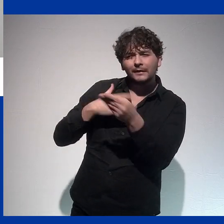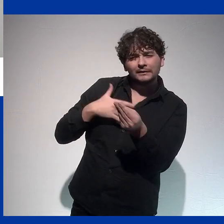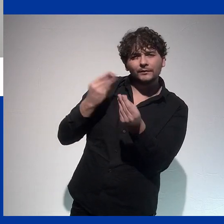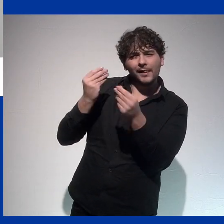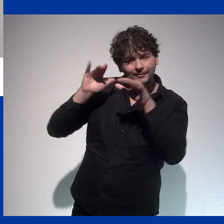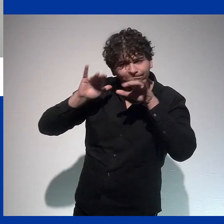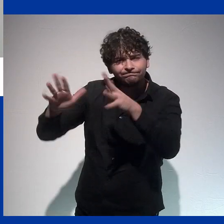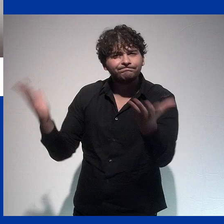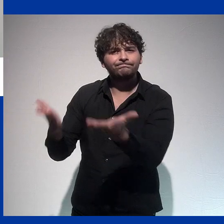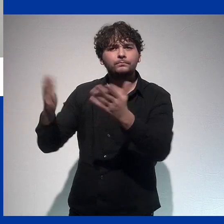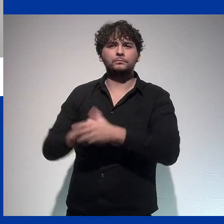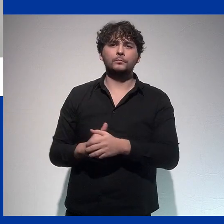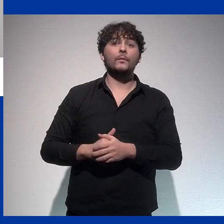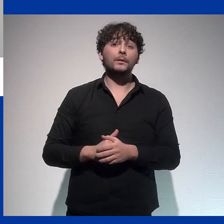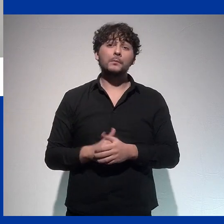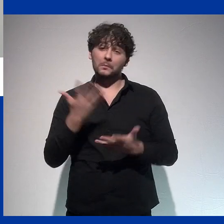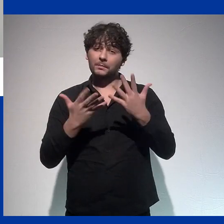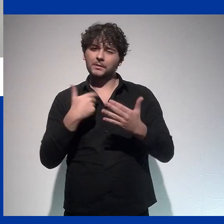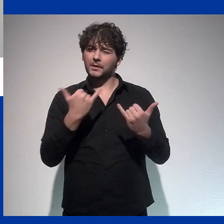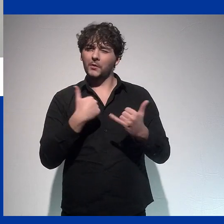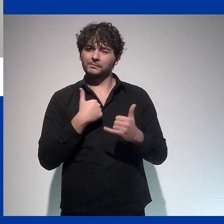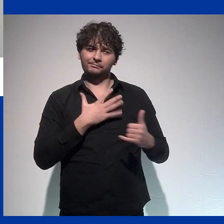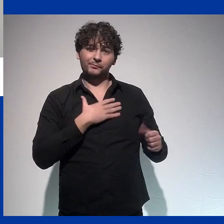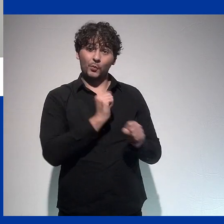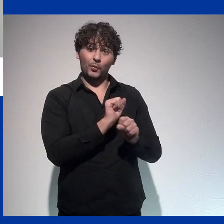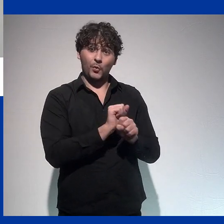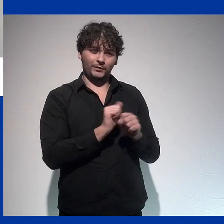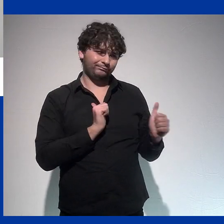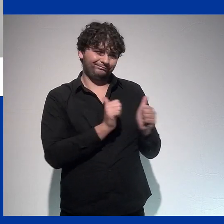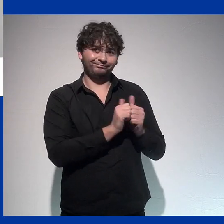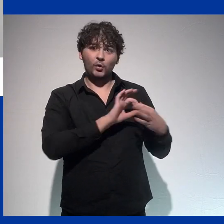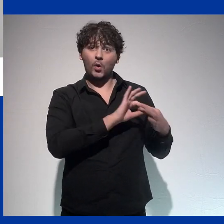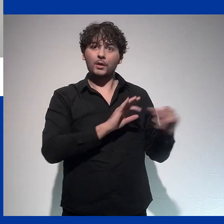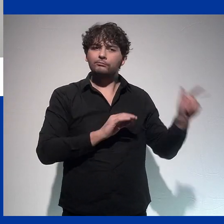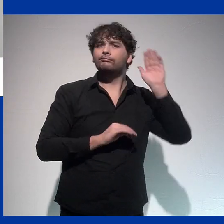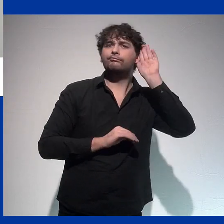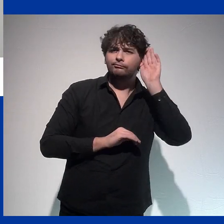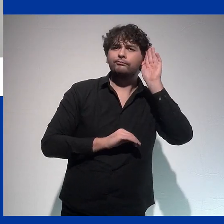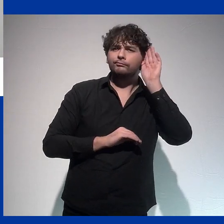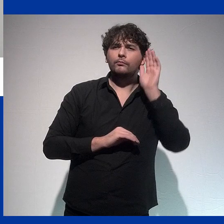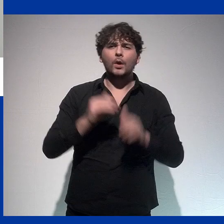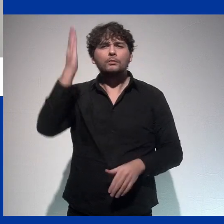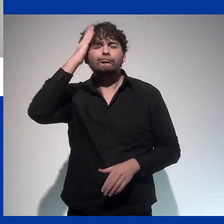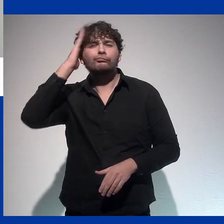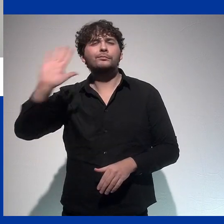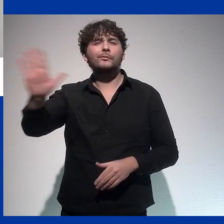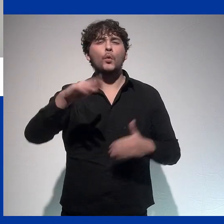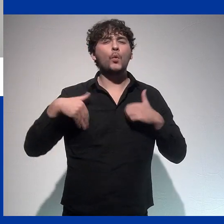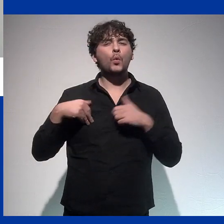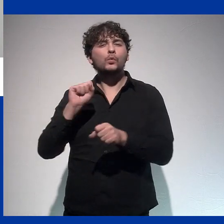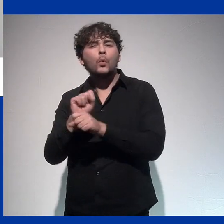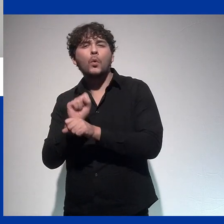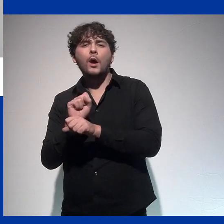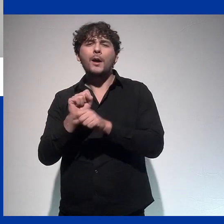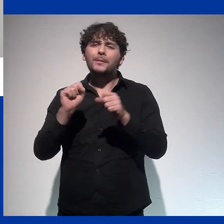The financial component is also a challenge, but we have to face it. I think everybody is in the same situation.